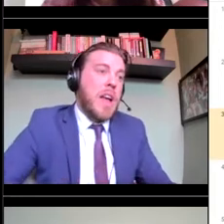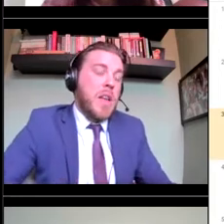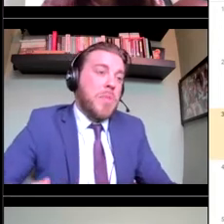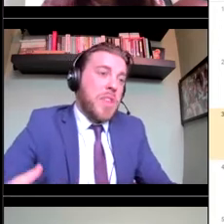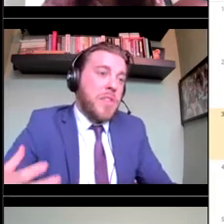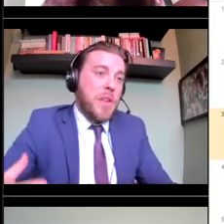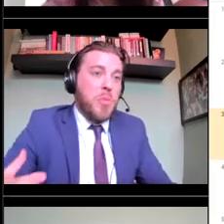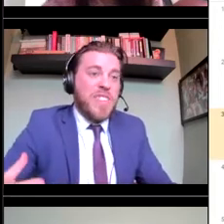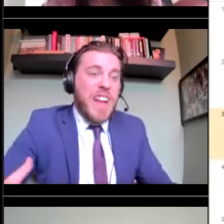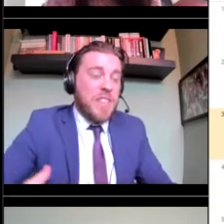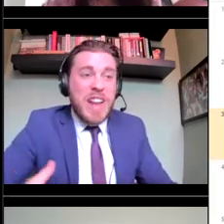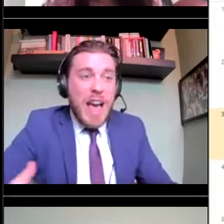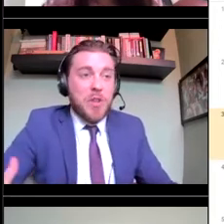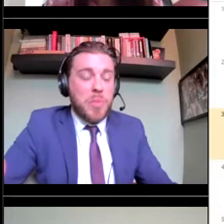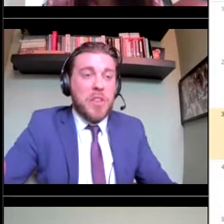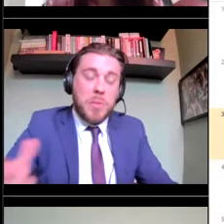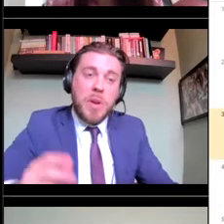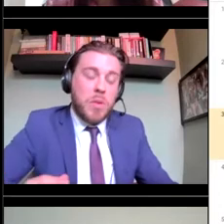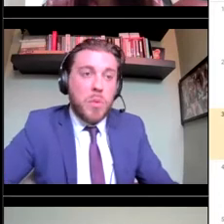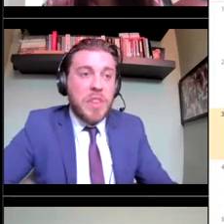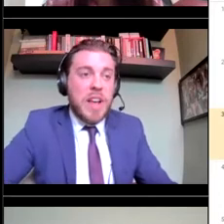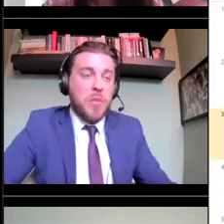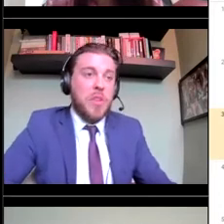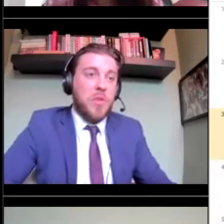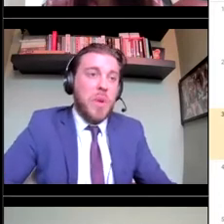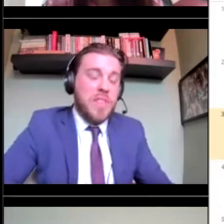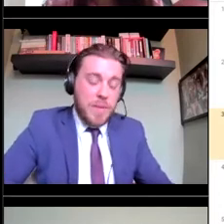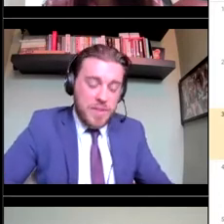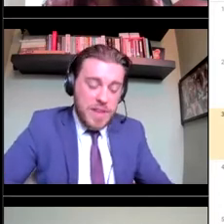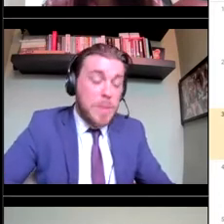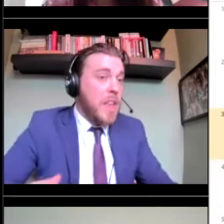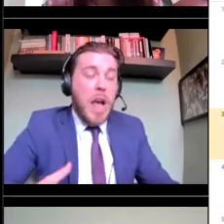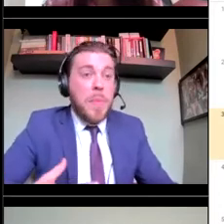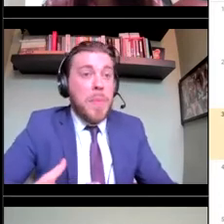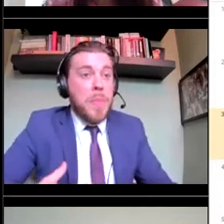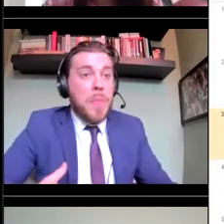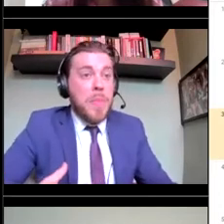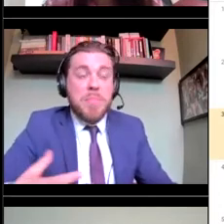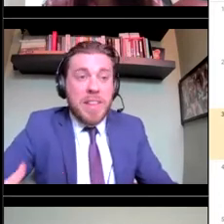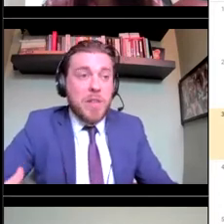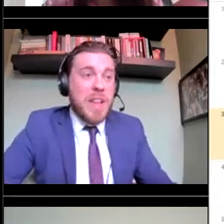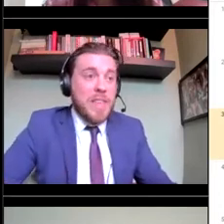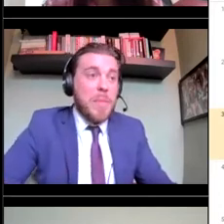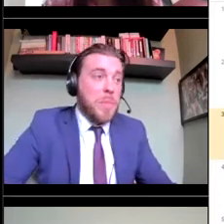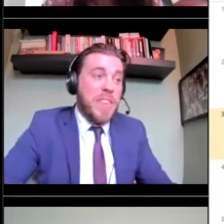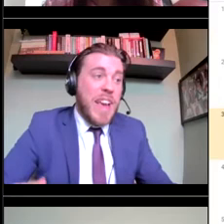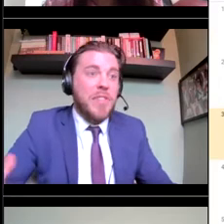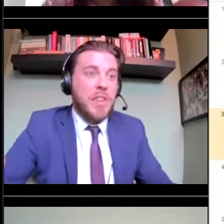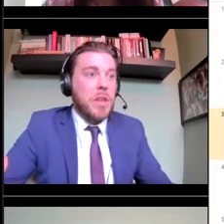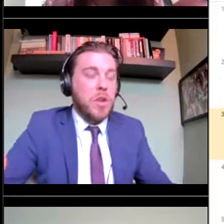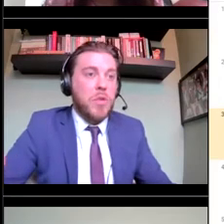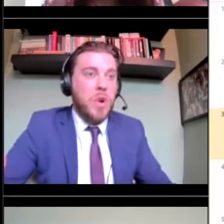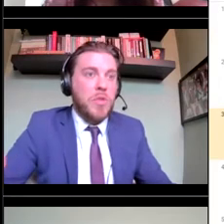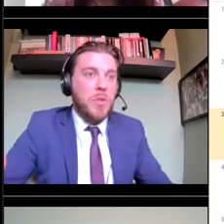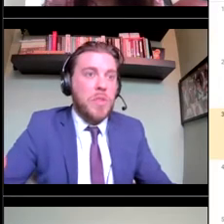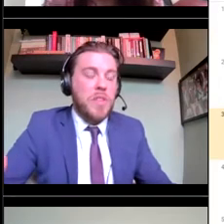there, but these sobering stats are the national picture, or they were the national picture in 2017, and the impact of the pandemic potentially